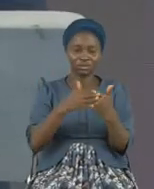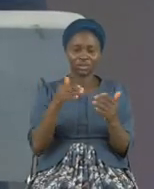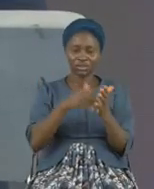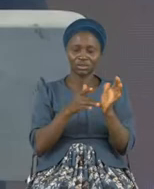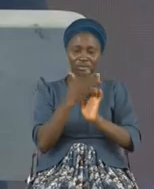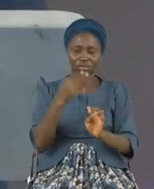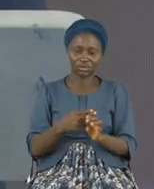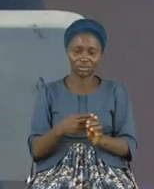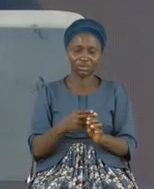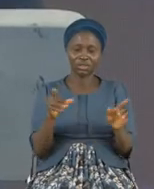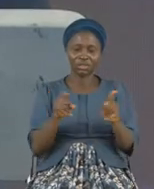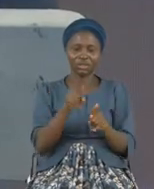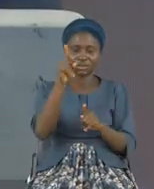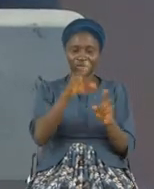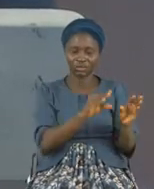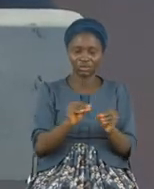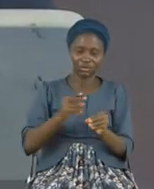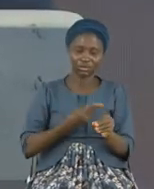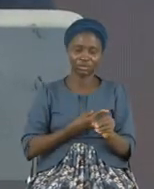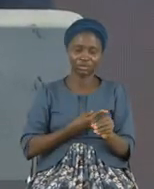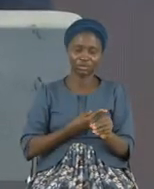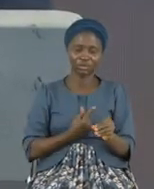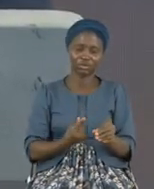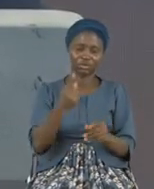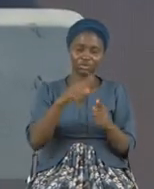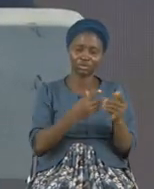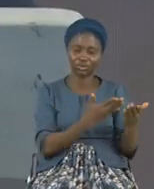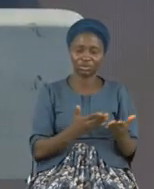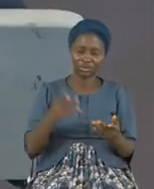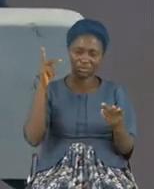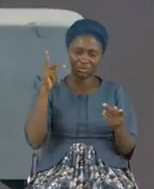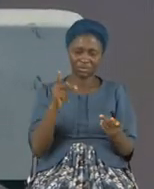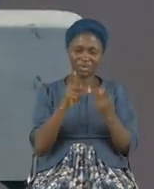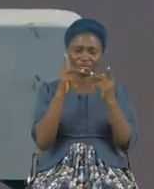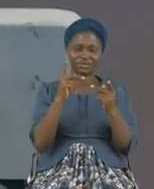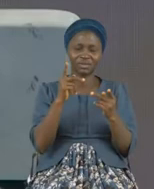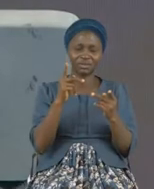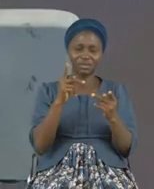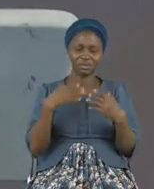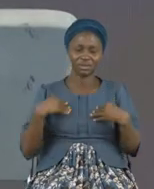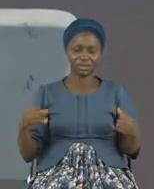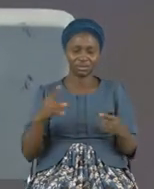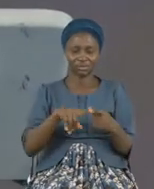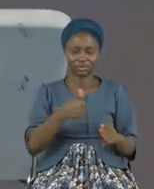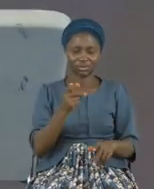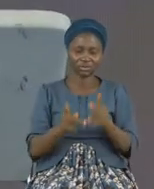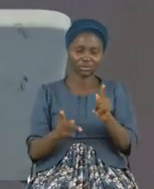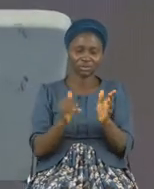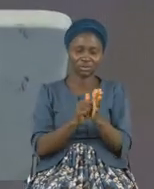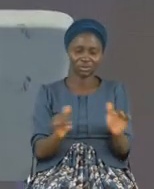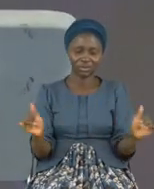bring perfect soundness to other people, that same